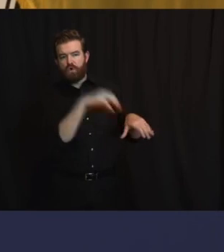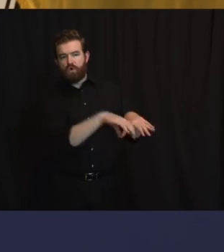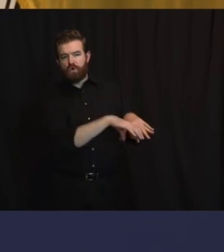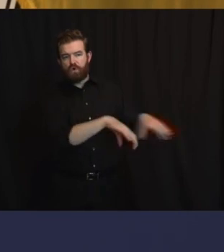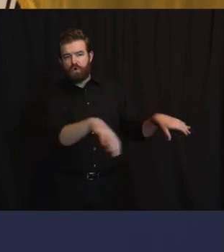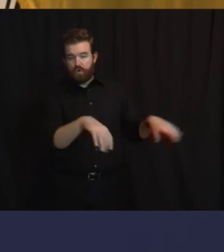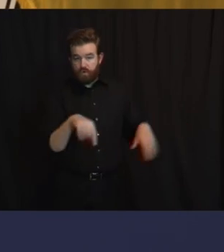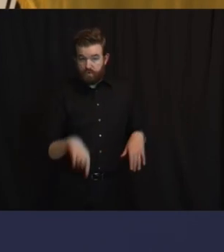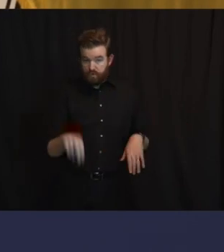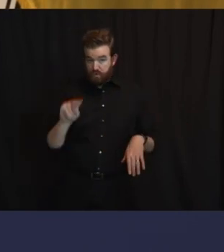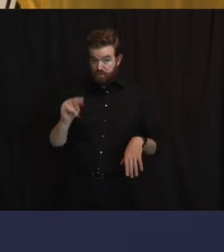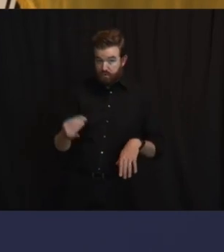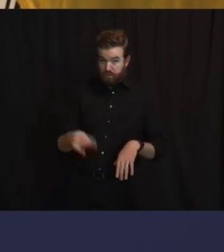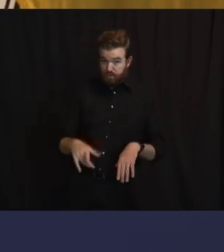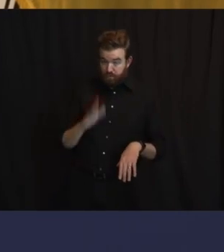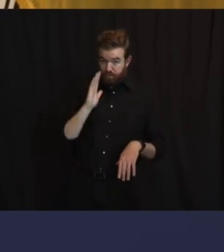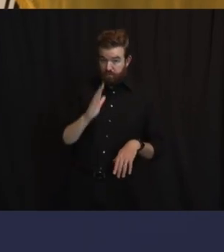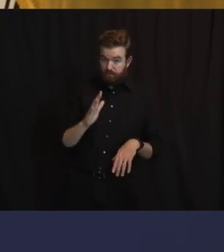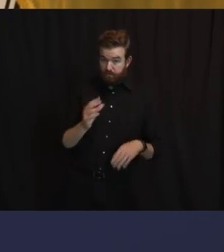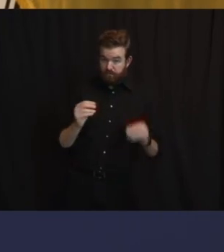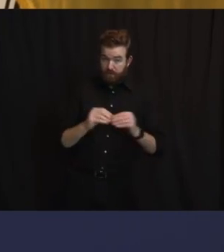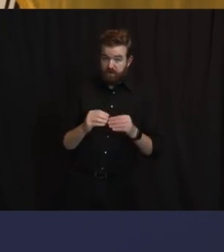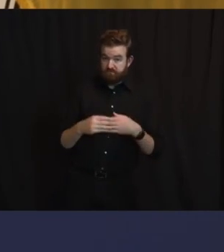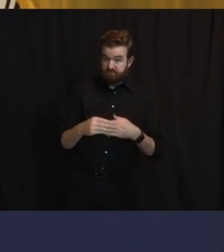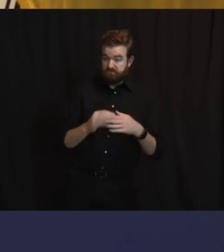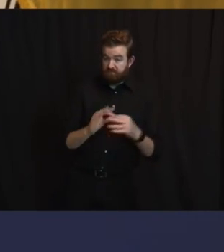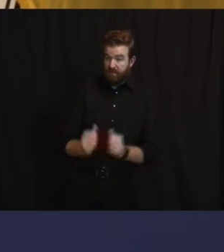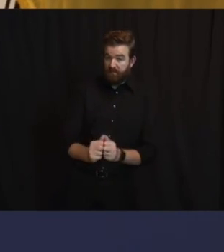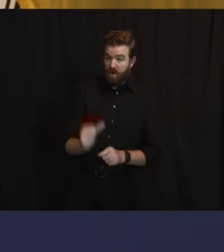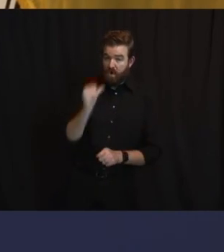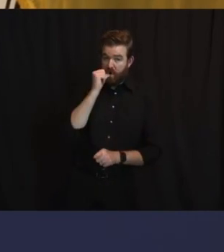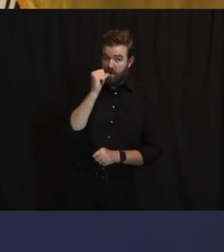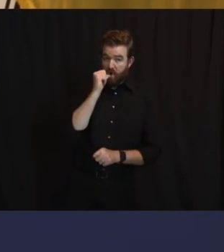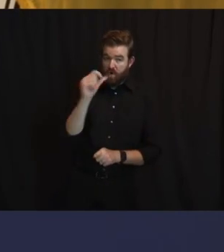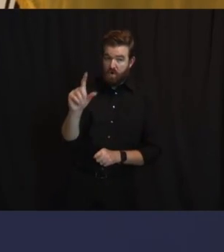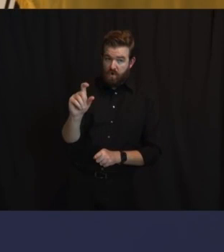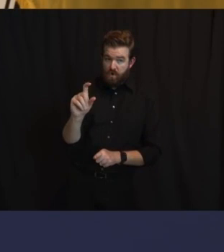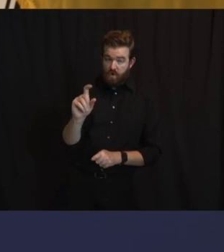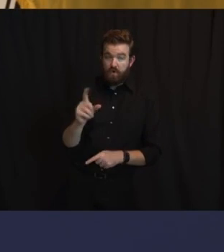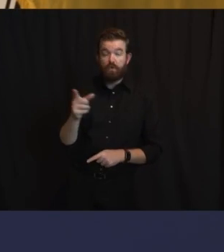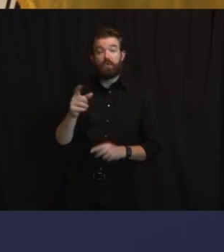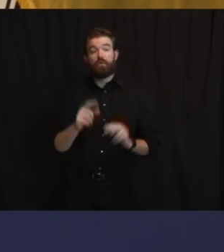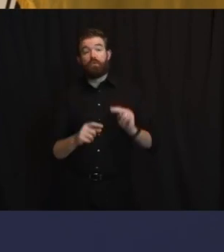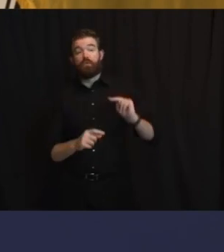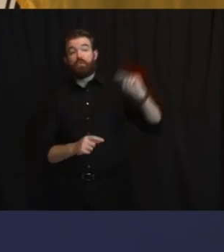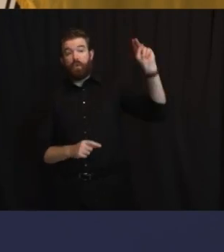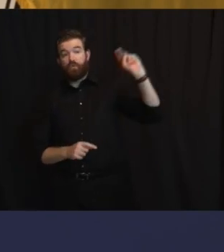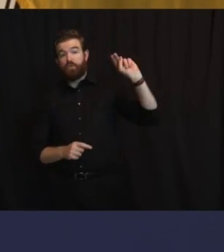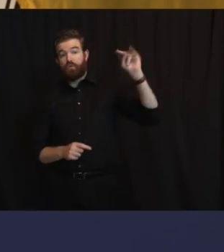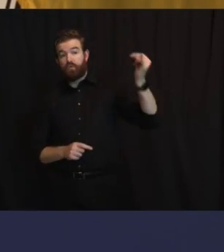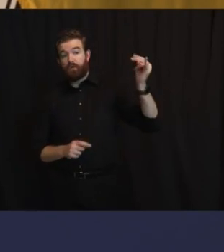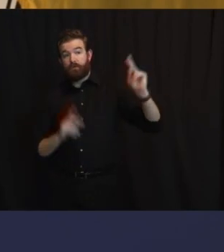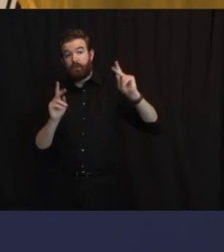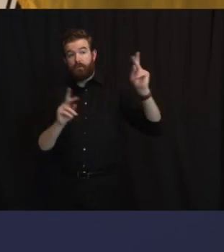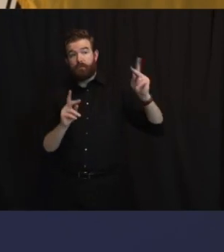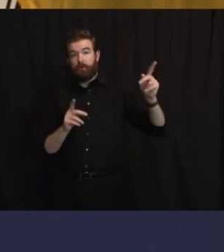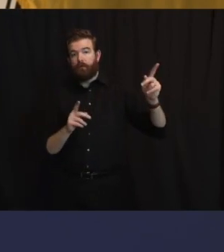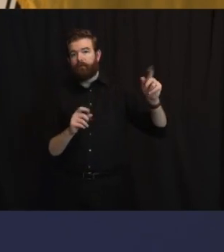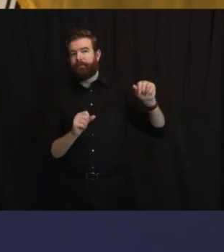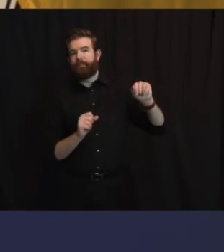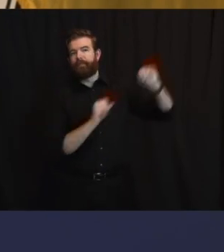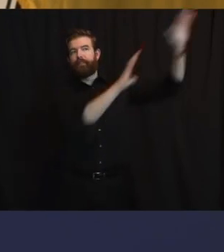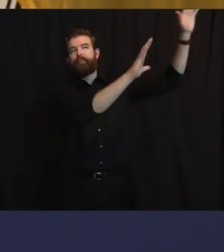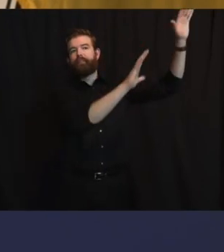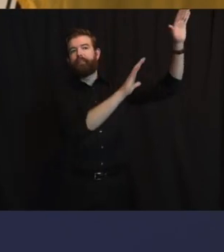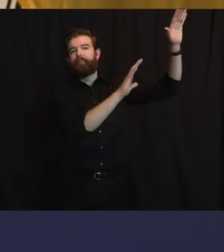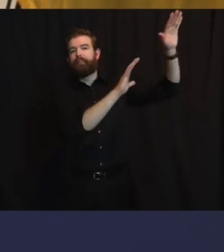here? And are you concerned about how many people in northern New Jersey will just take a path over to New York to grab a drink at a bar as soon as Monday, something they